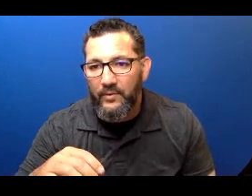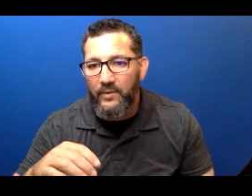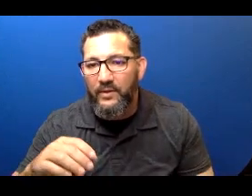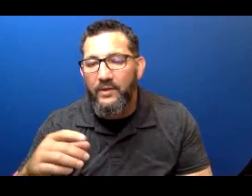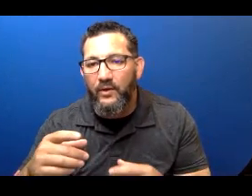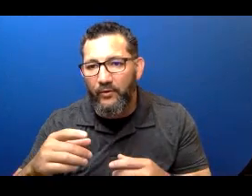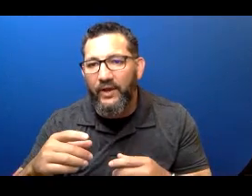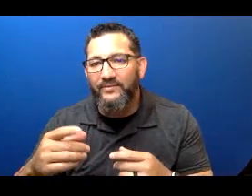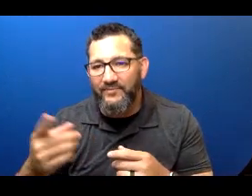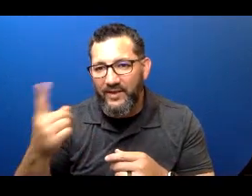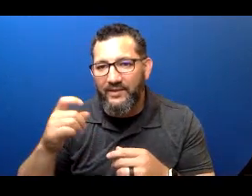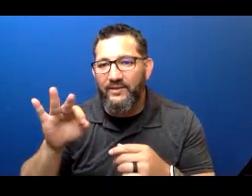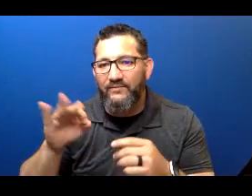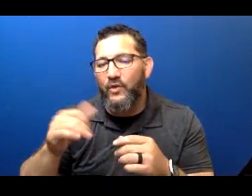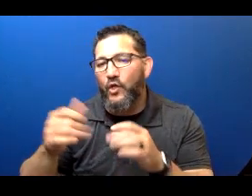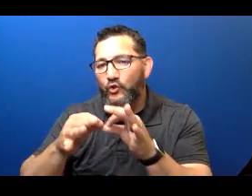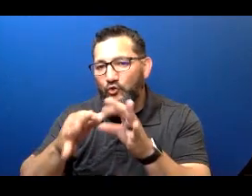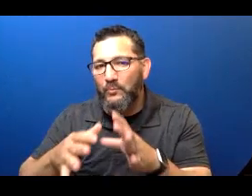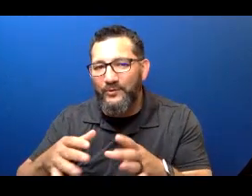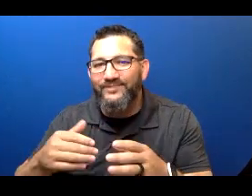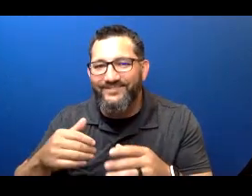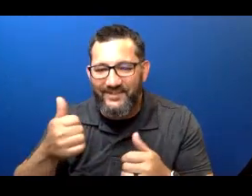we'd ask. We'll try and be as brief as we can.